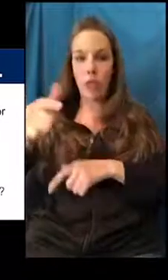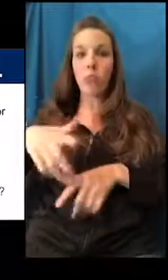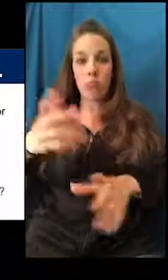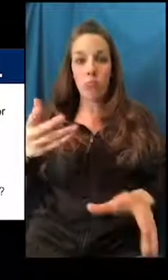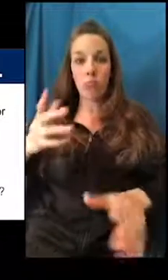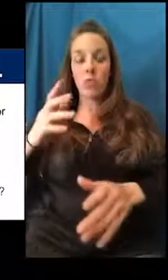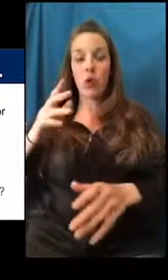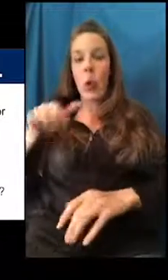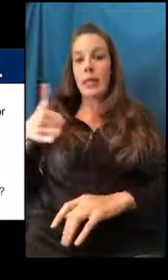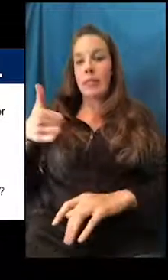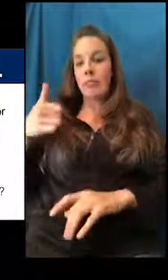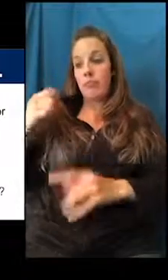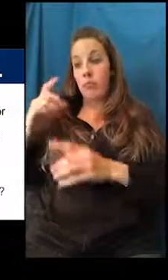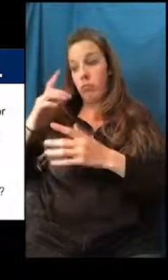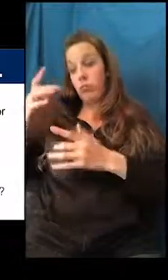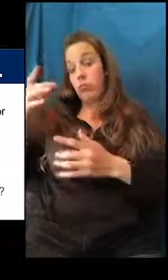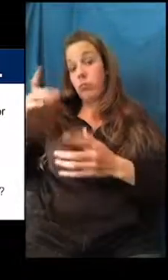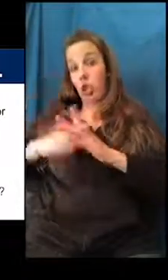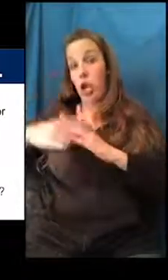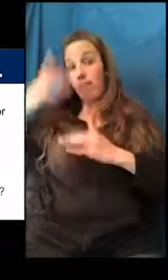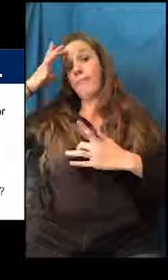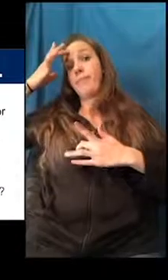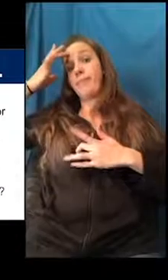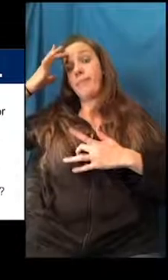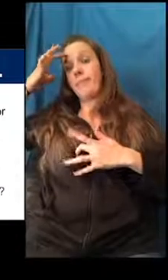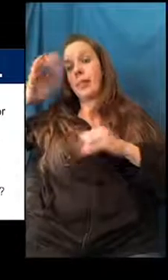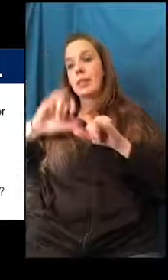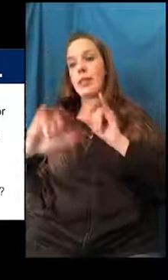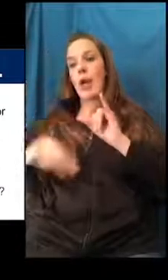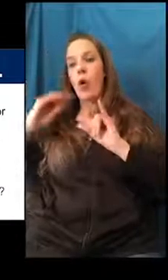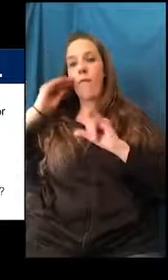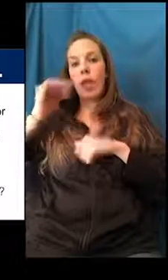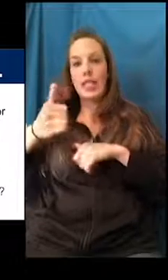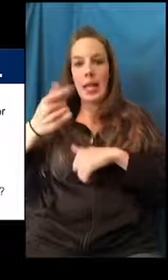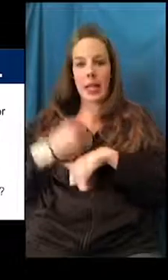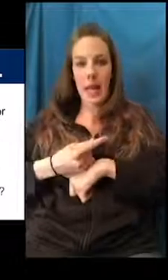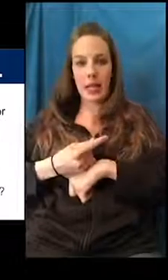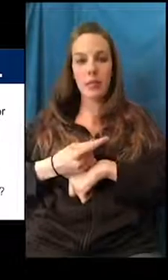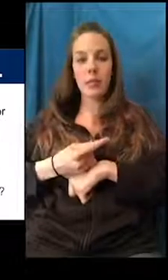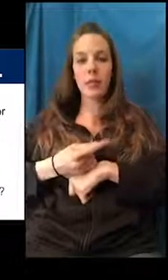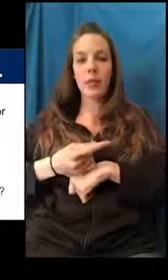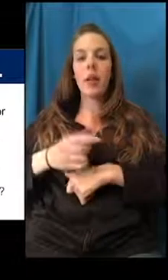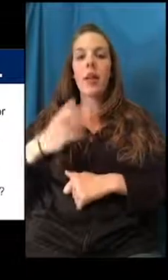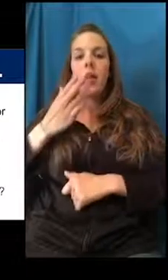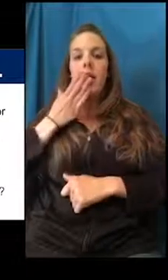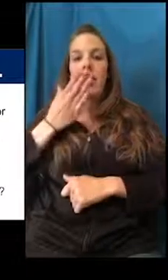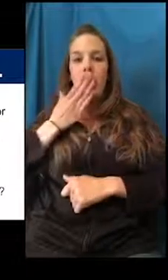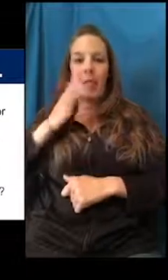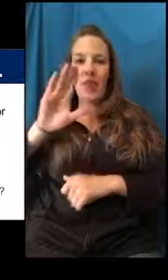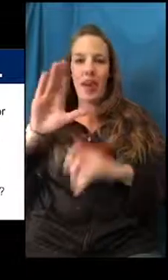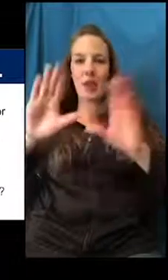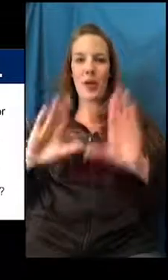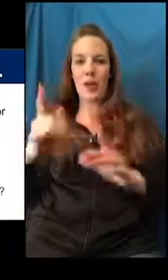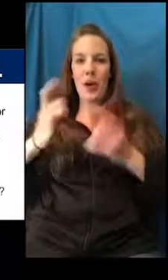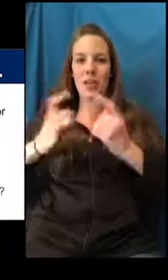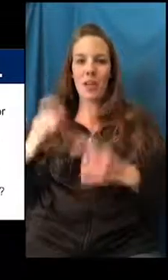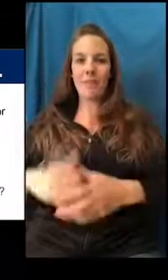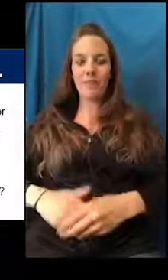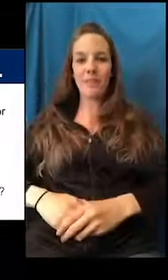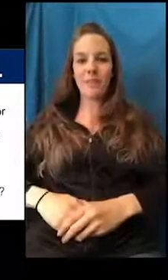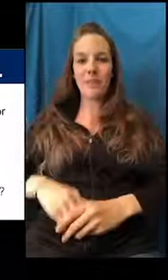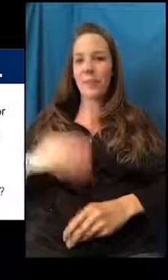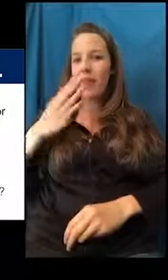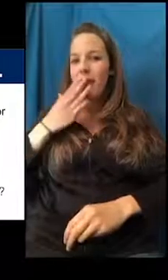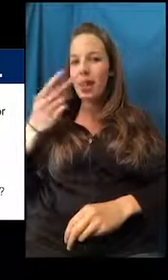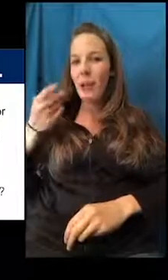guidance has shifted, and it's now 10 days. So thank you for that great question. Thank you, Heather.